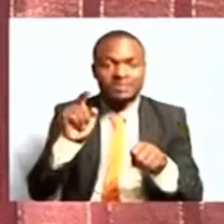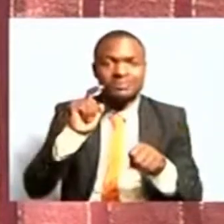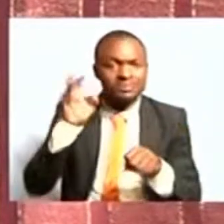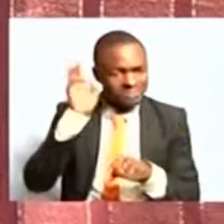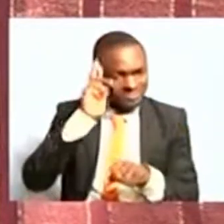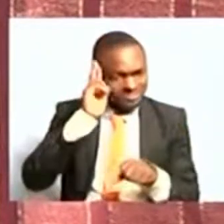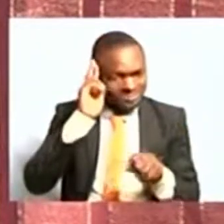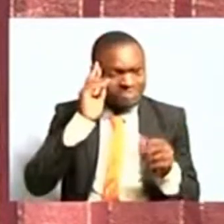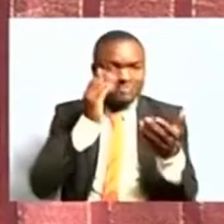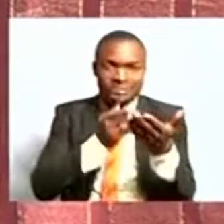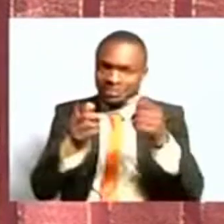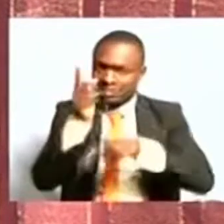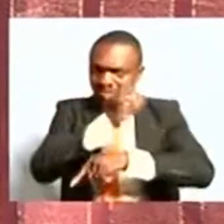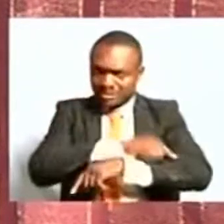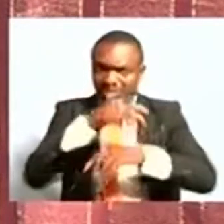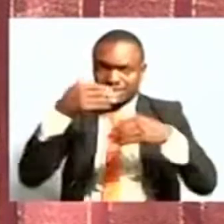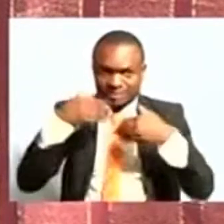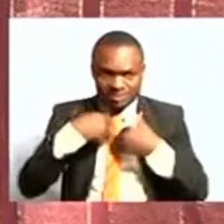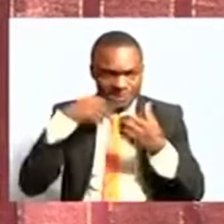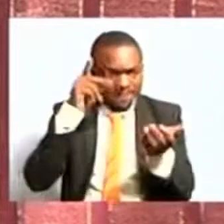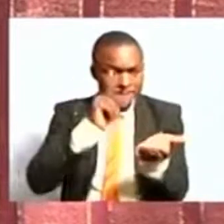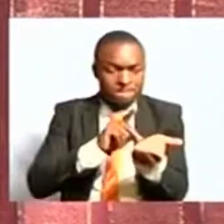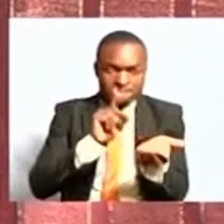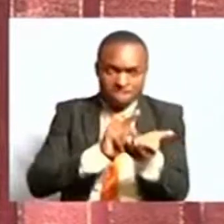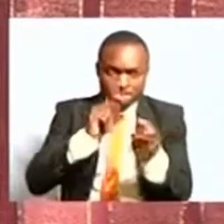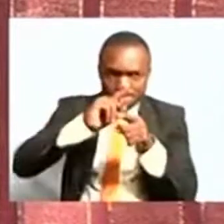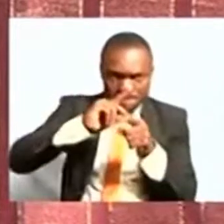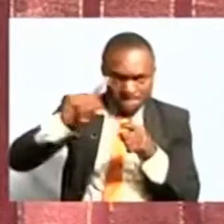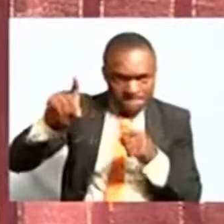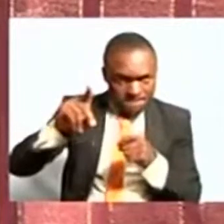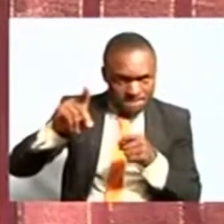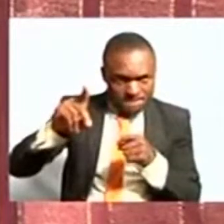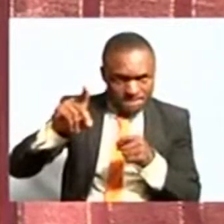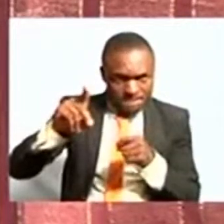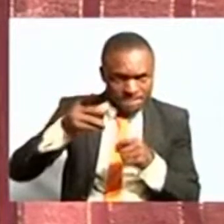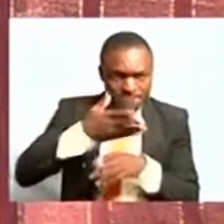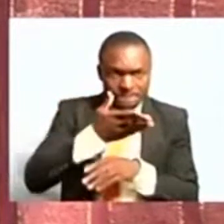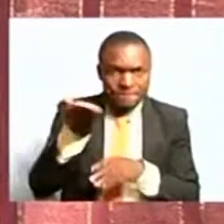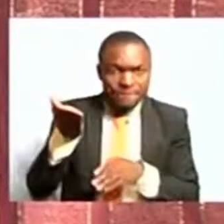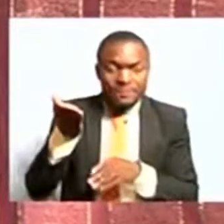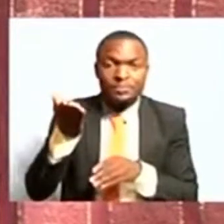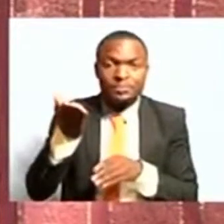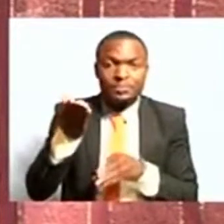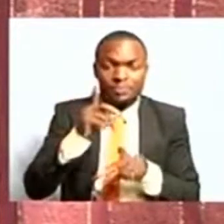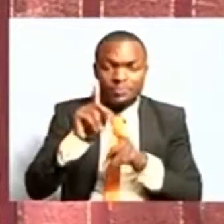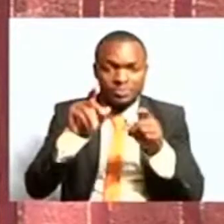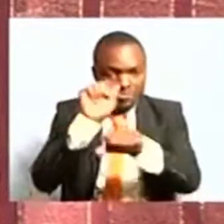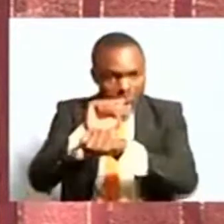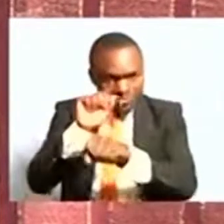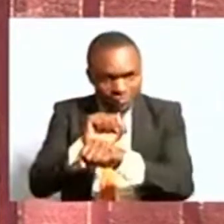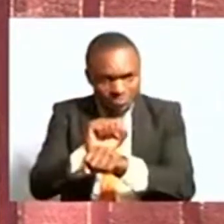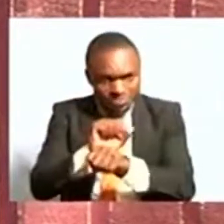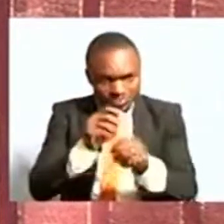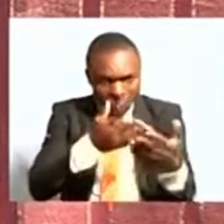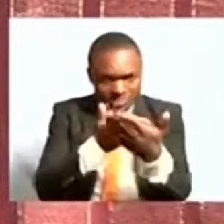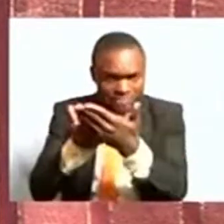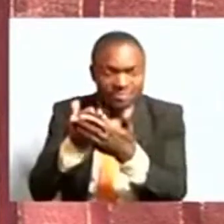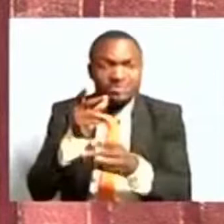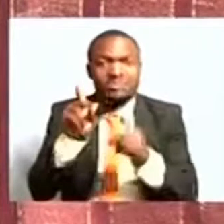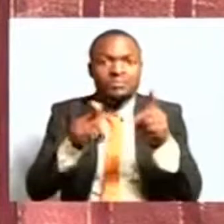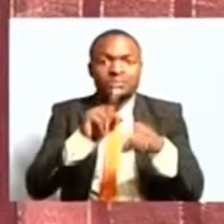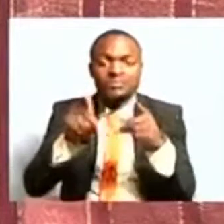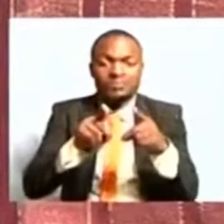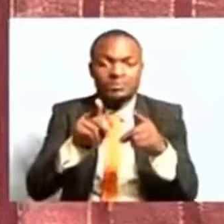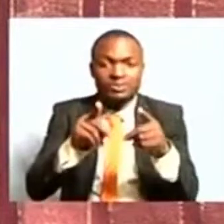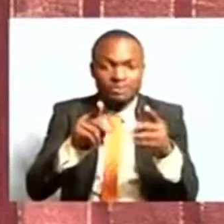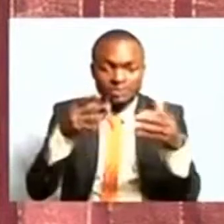day. And we also have the medical professionals. As you are aware, the medical professionals are the ones that deal with these people who are going